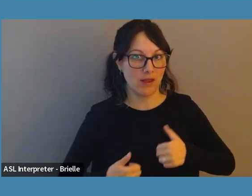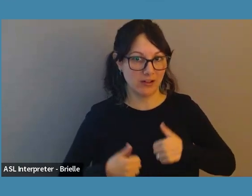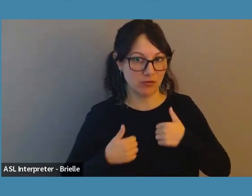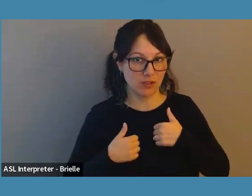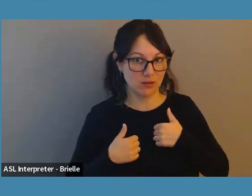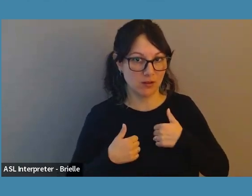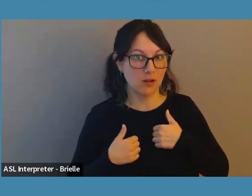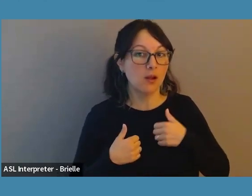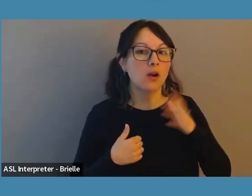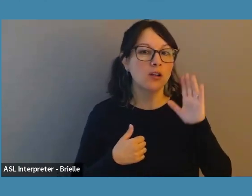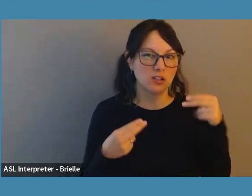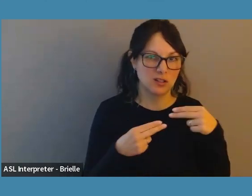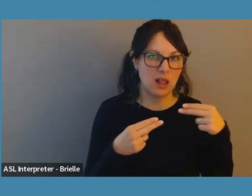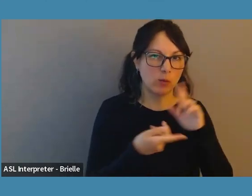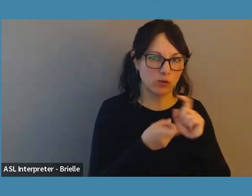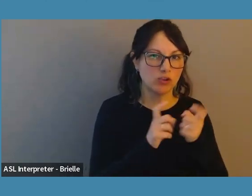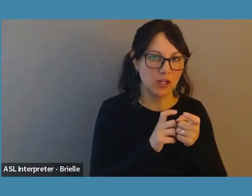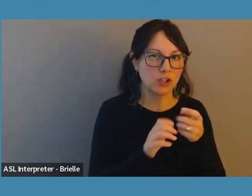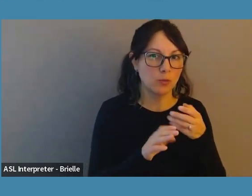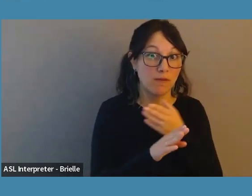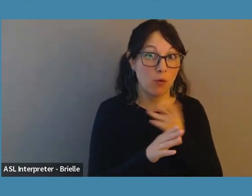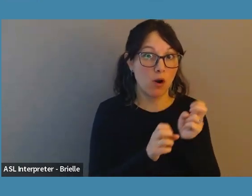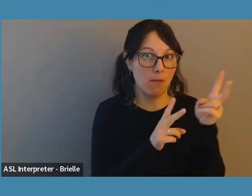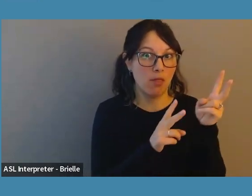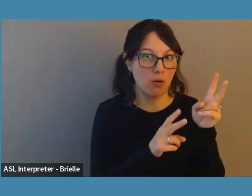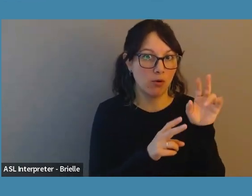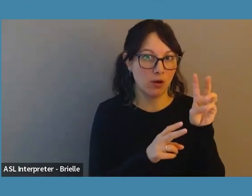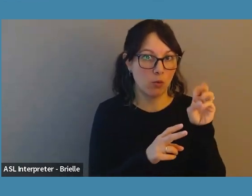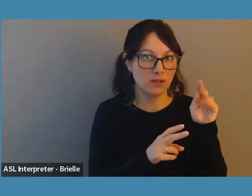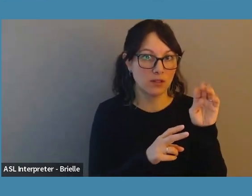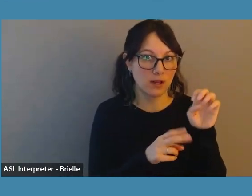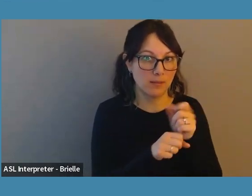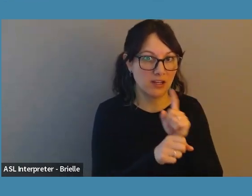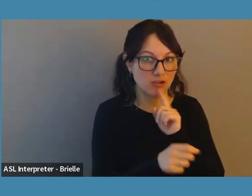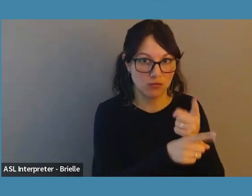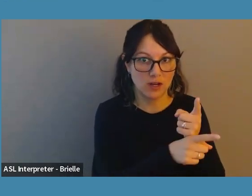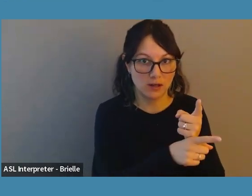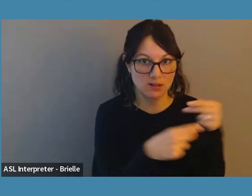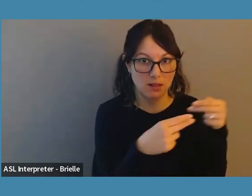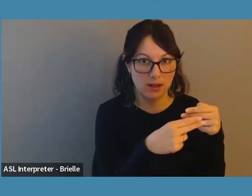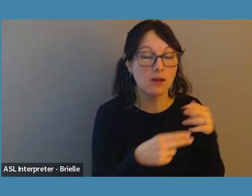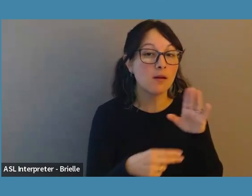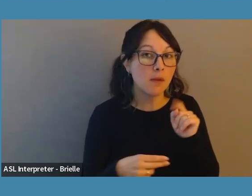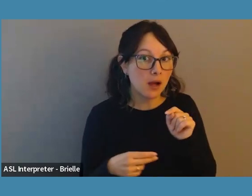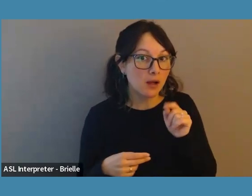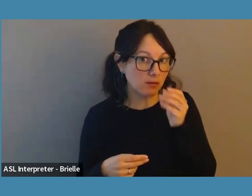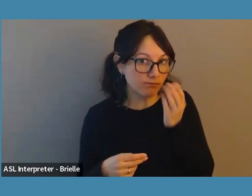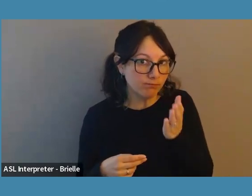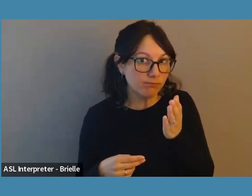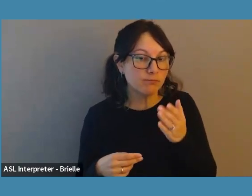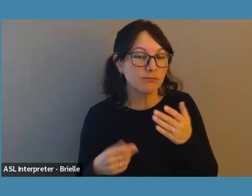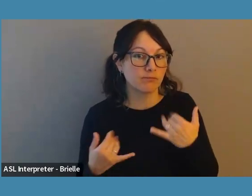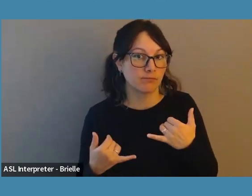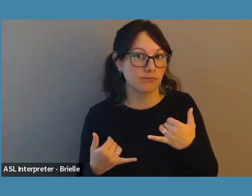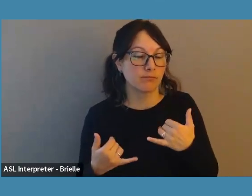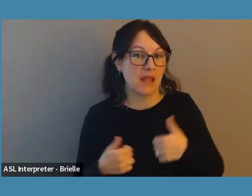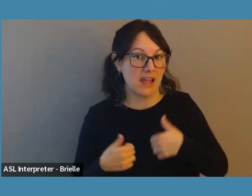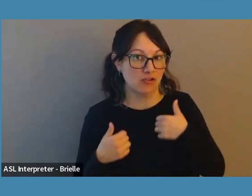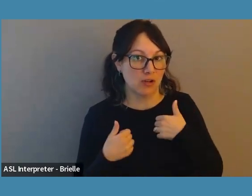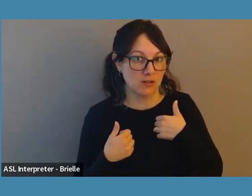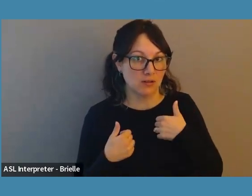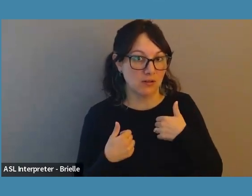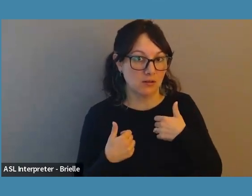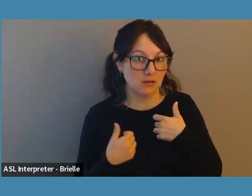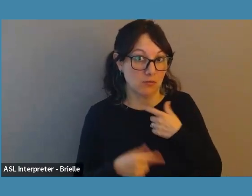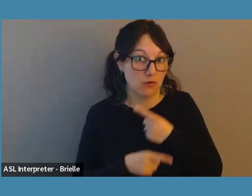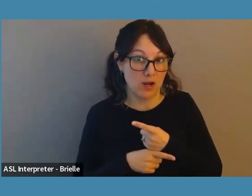and we'll change it on the slide before it gets uploaded to the website and make sure it's accurate there. But just for this current purposes, the